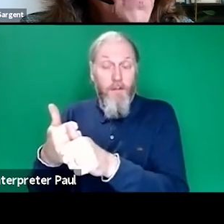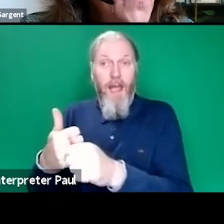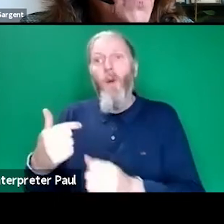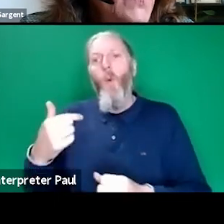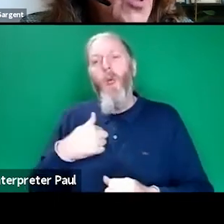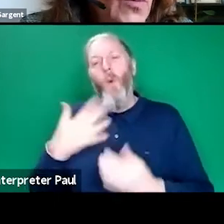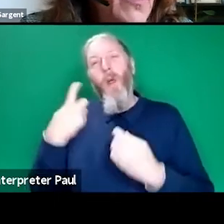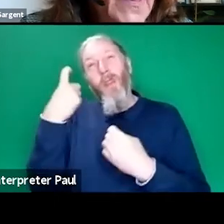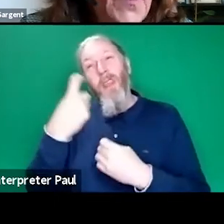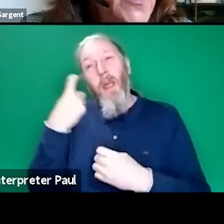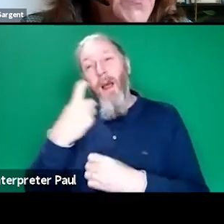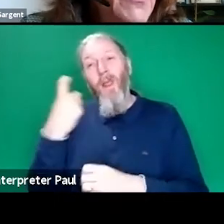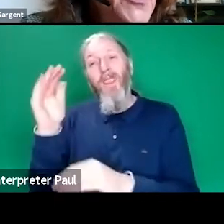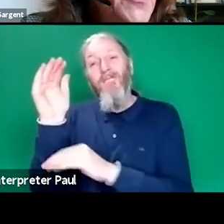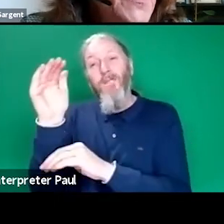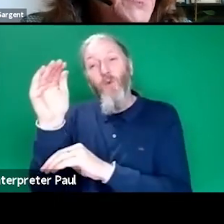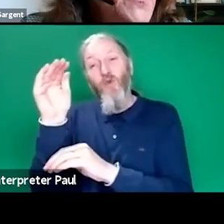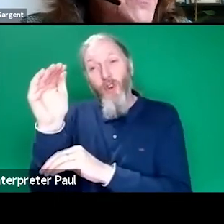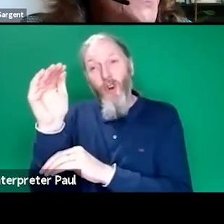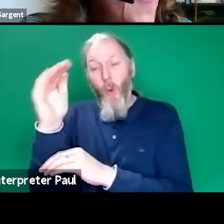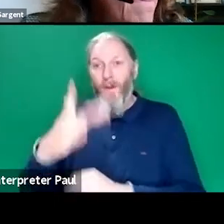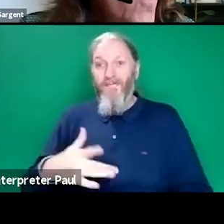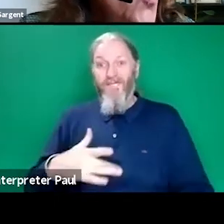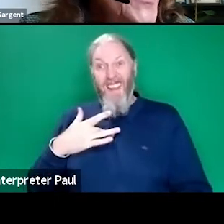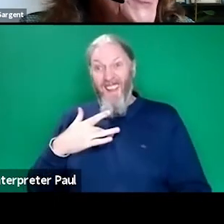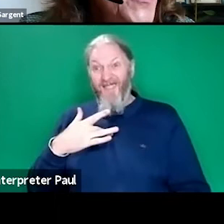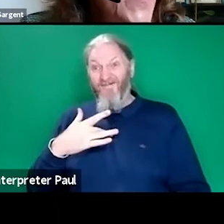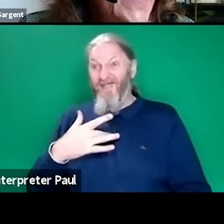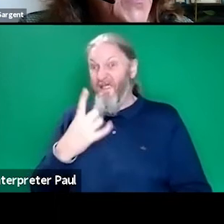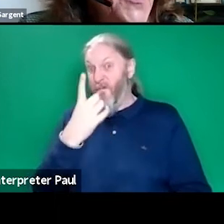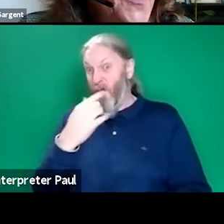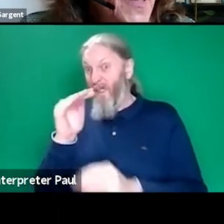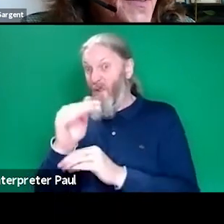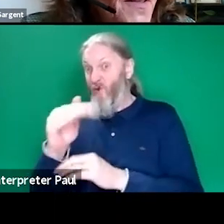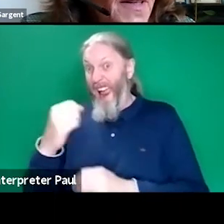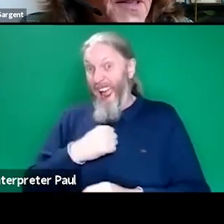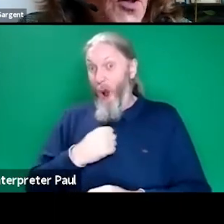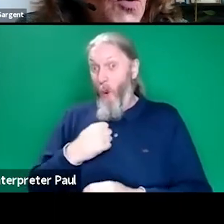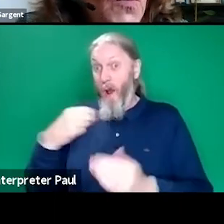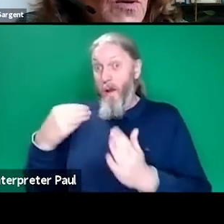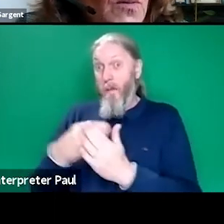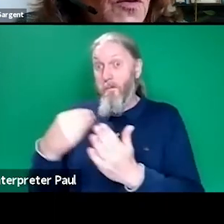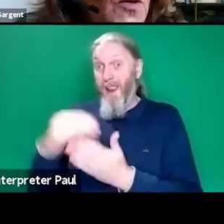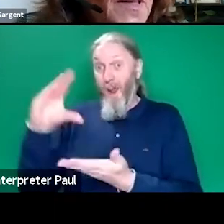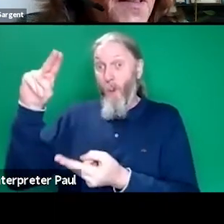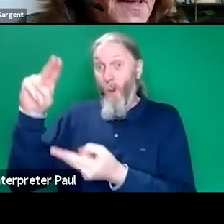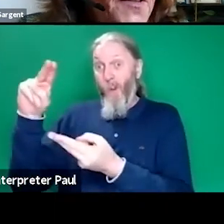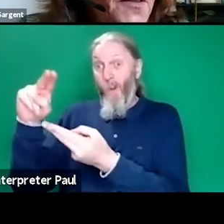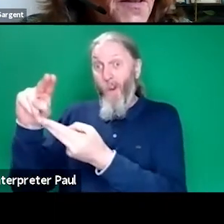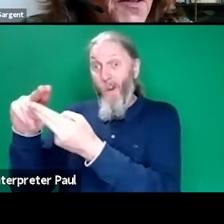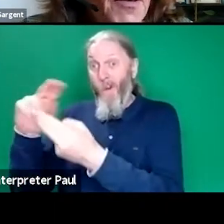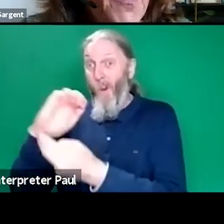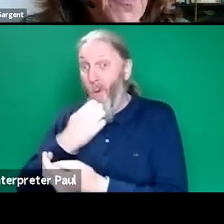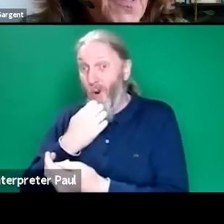with possibly reduced resources. We knew that by 2030, Cornwall were forecasting